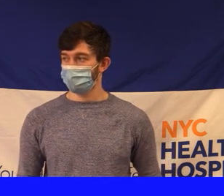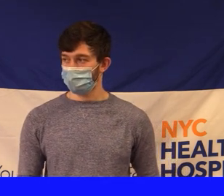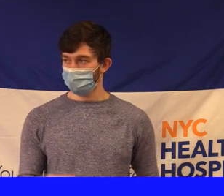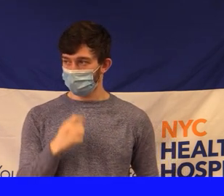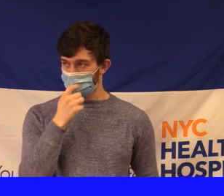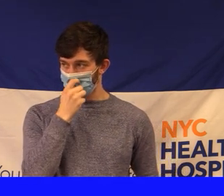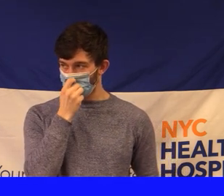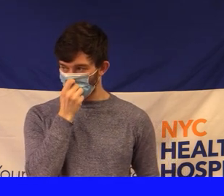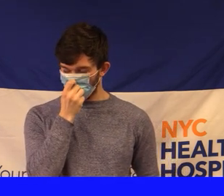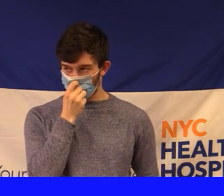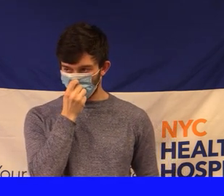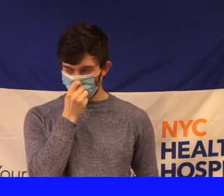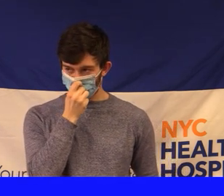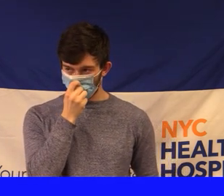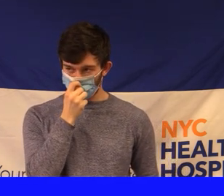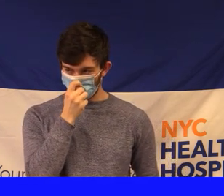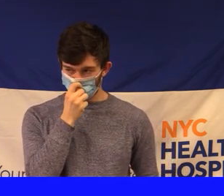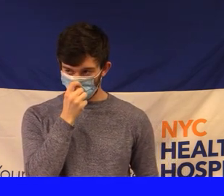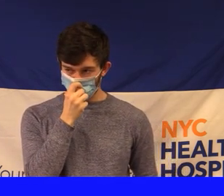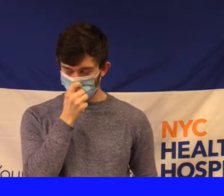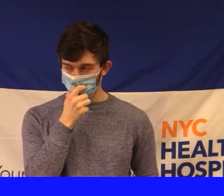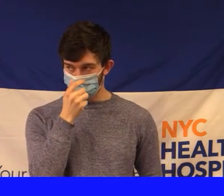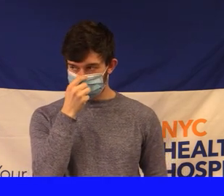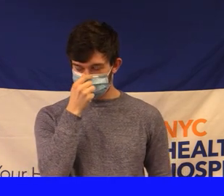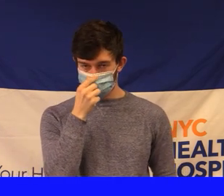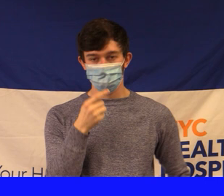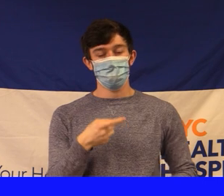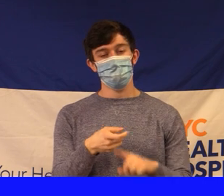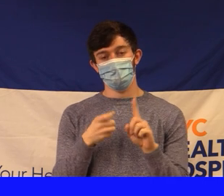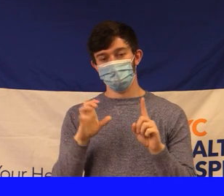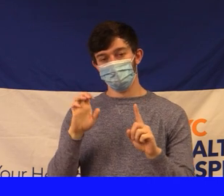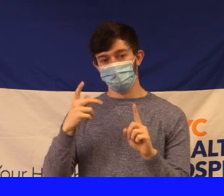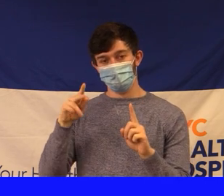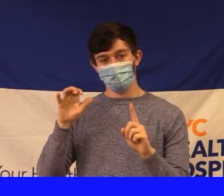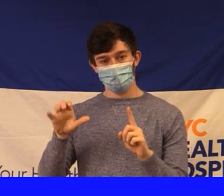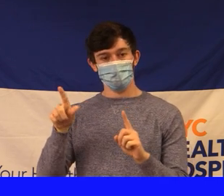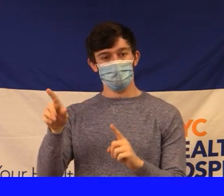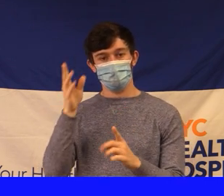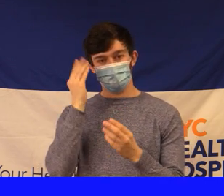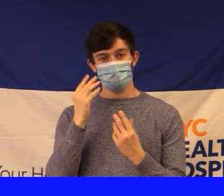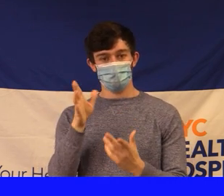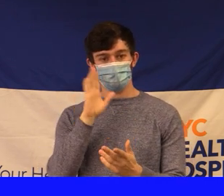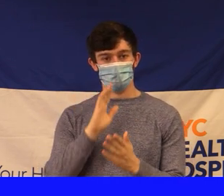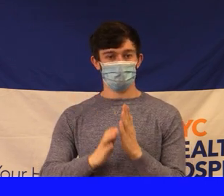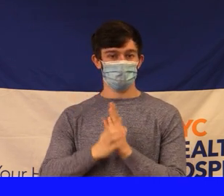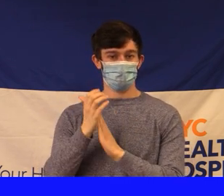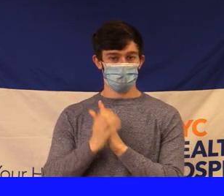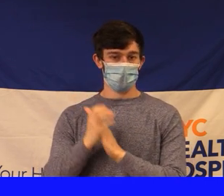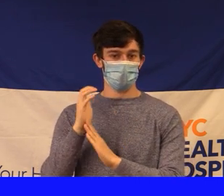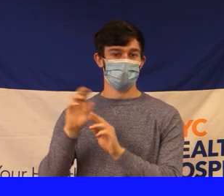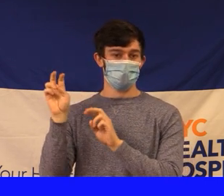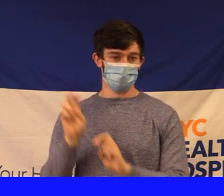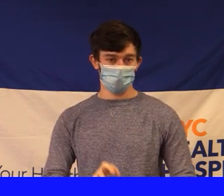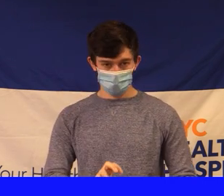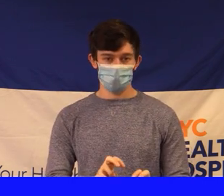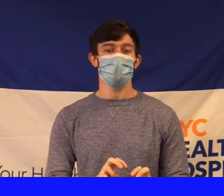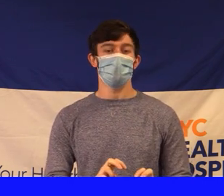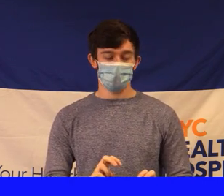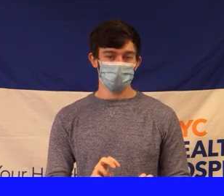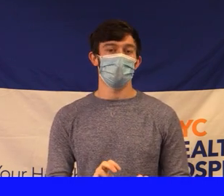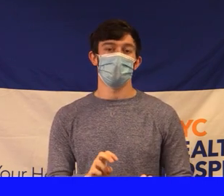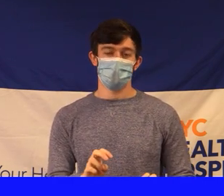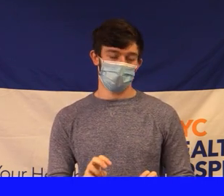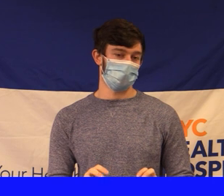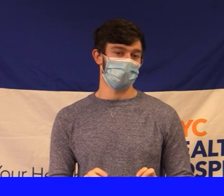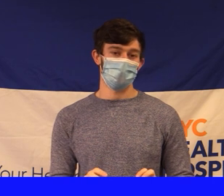So that information does flow into the inpatient pharmacy now through Epic. So getting your lab values and things of that nature. So that